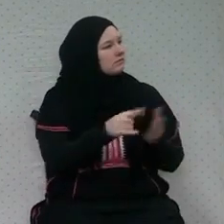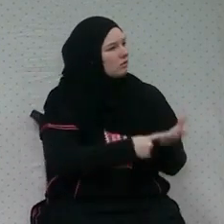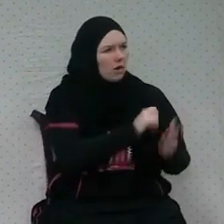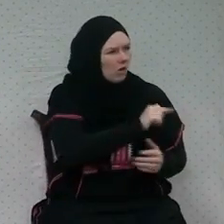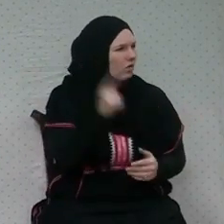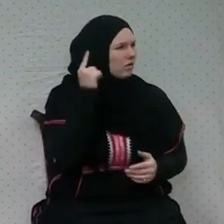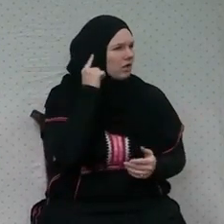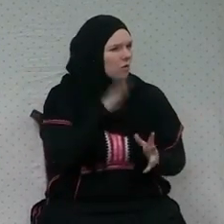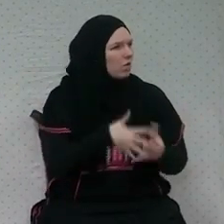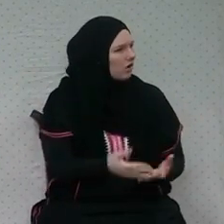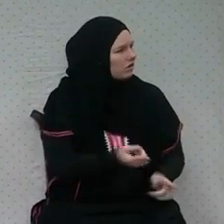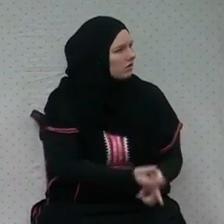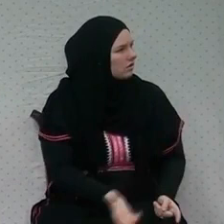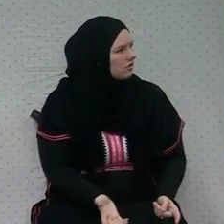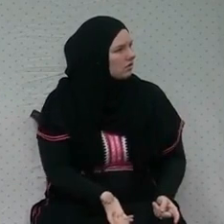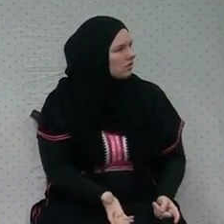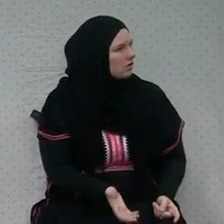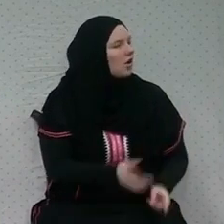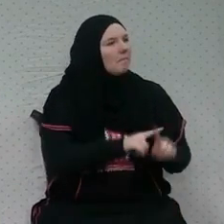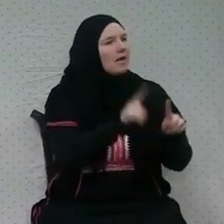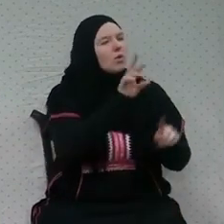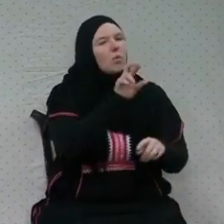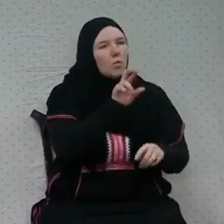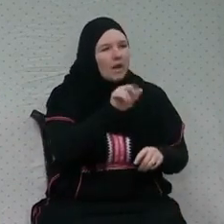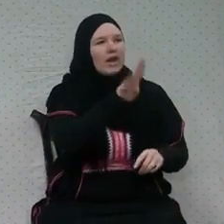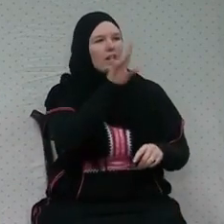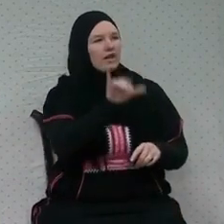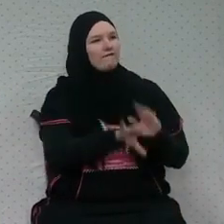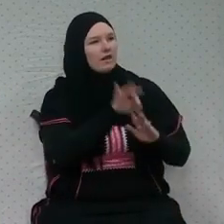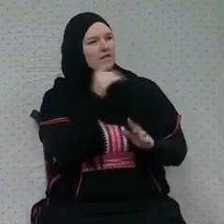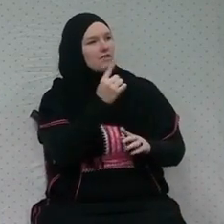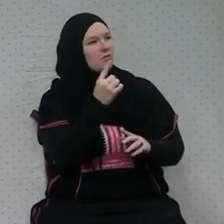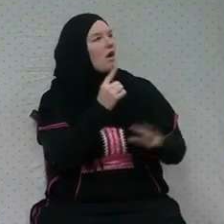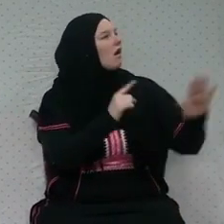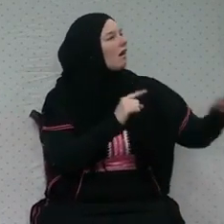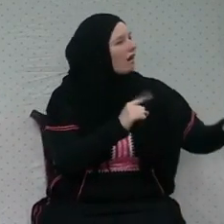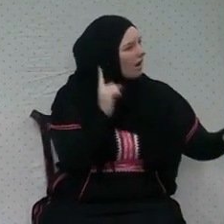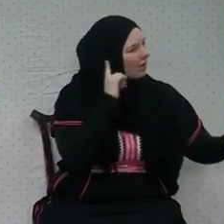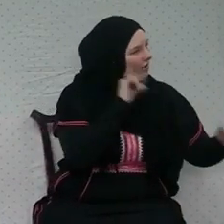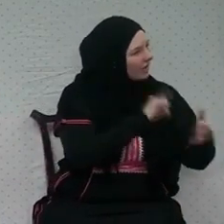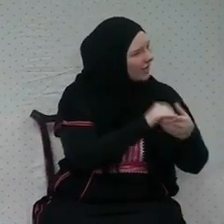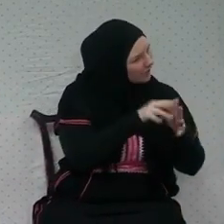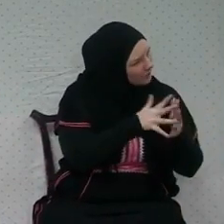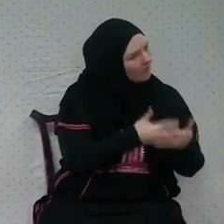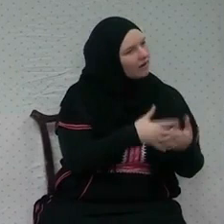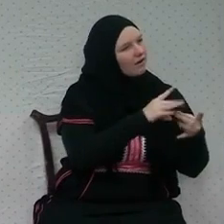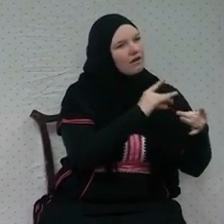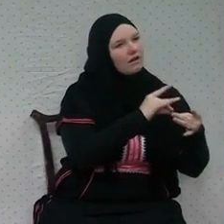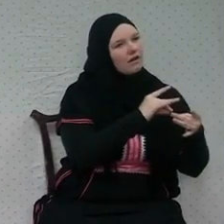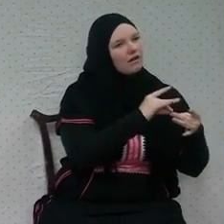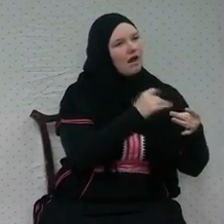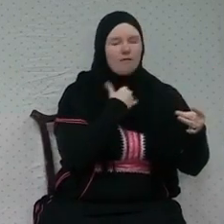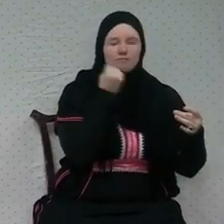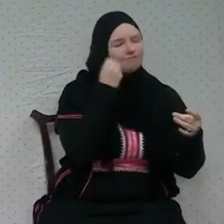Quran. You rarely find somebody who comes and says, I heard this in the Quran. Can you imagine? I am amazed by